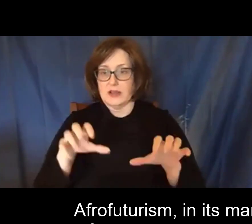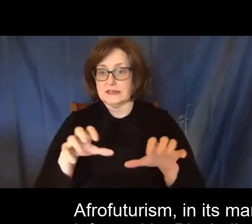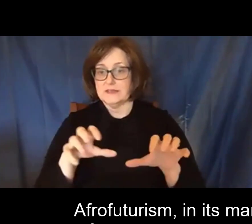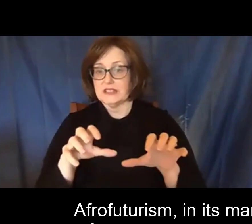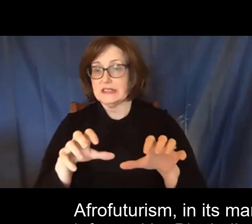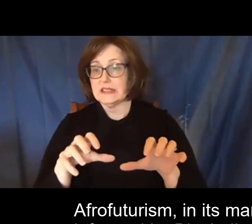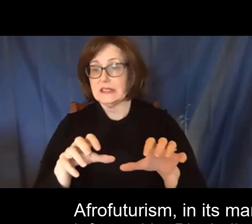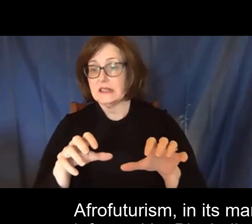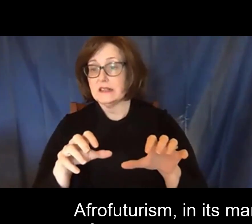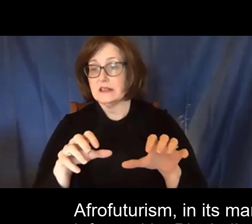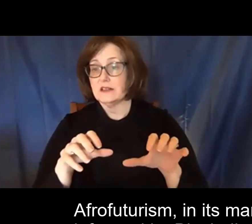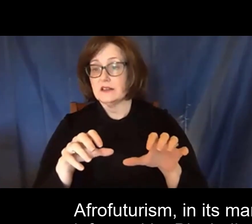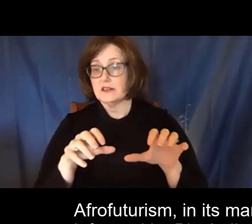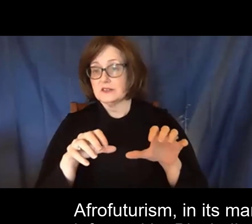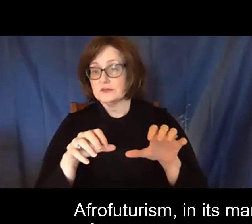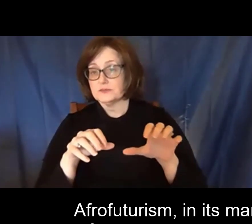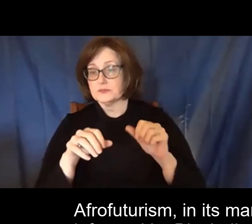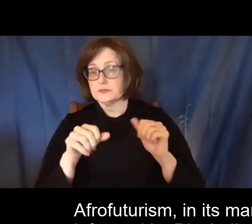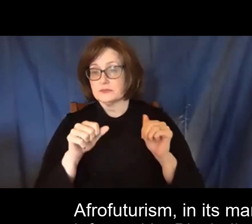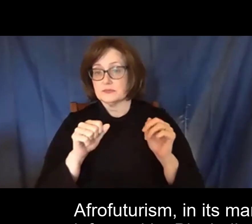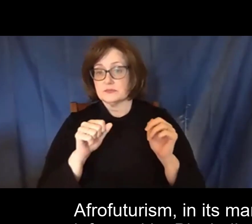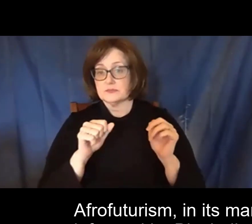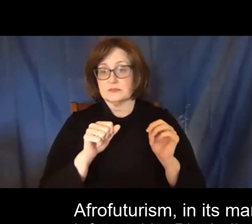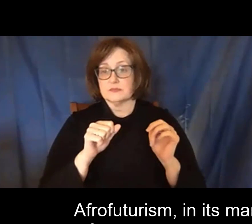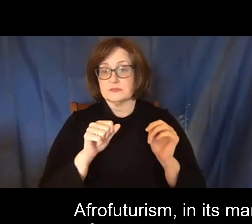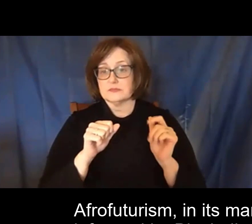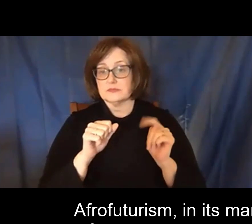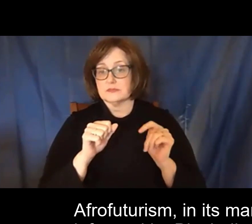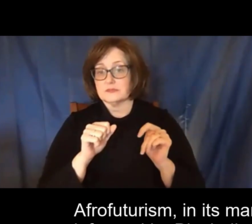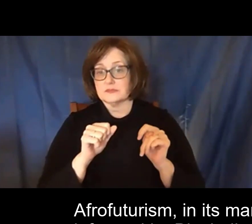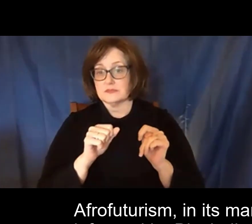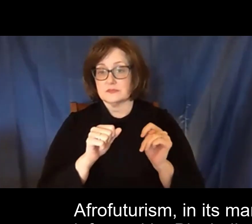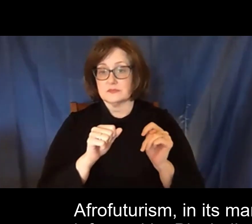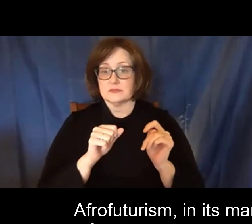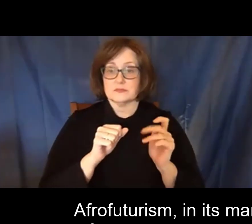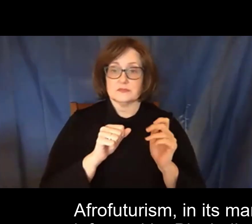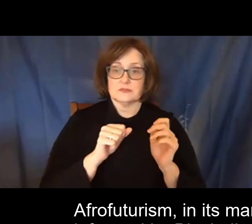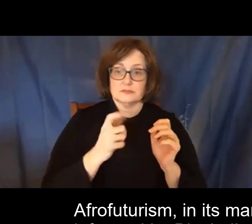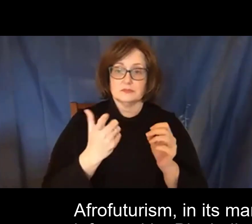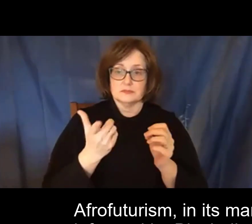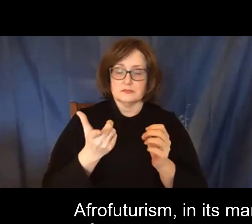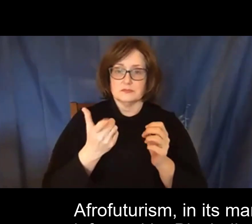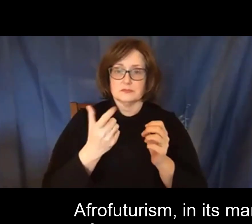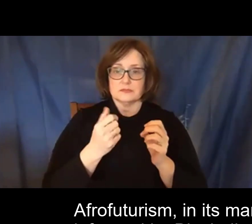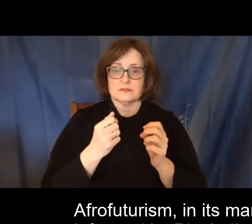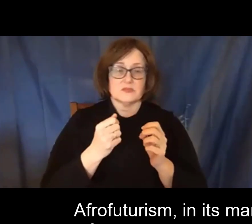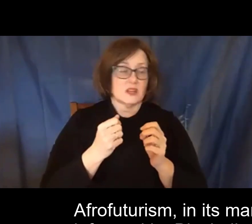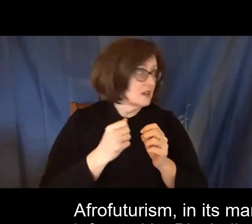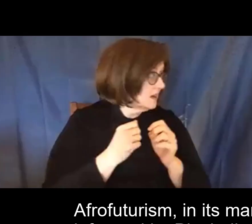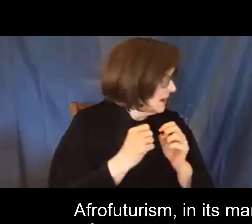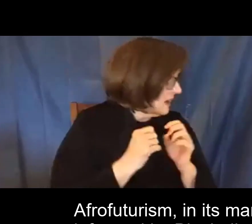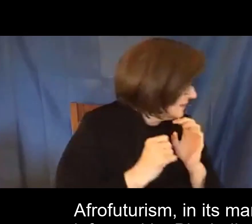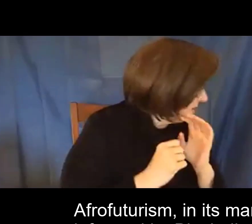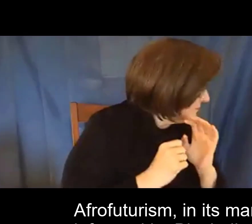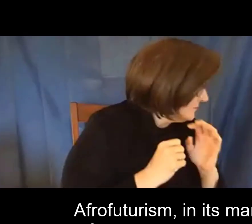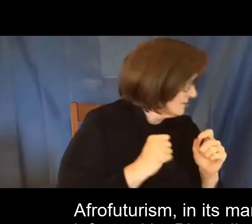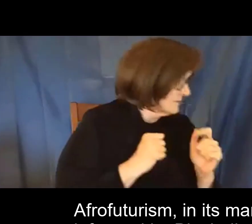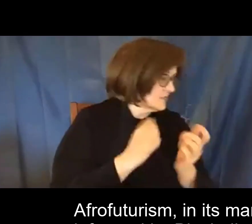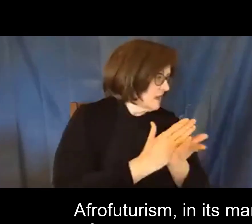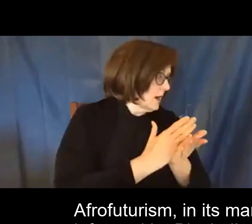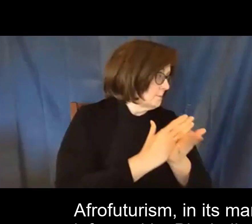Afro-Futurism, in its many incarnations, is informed by Black diasporic experiences,